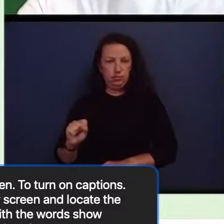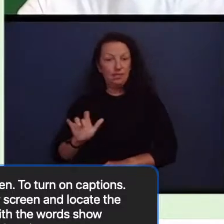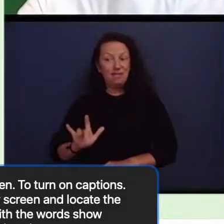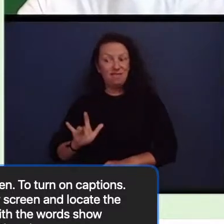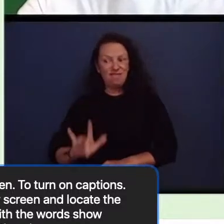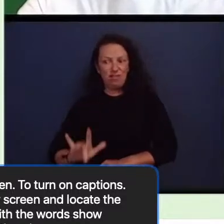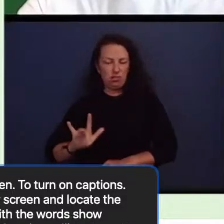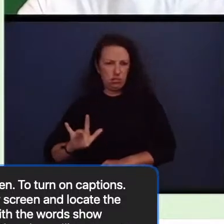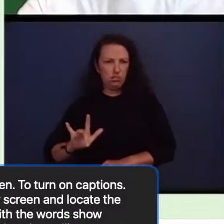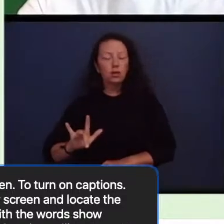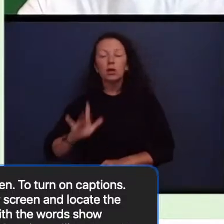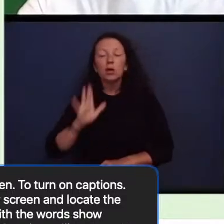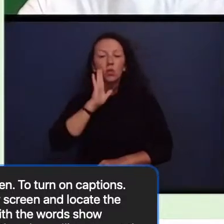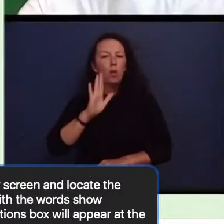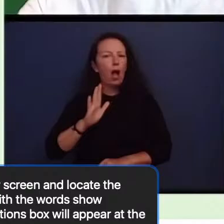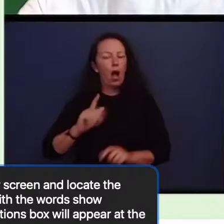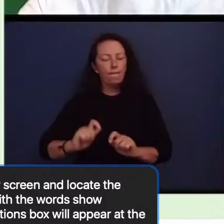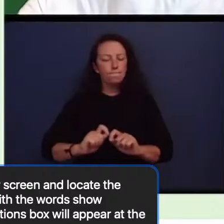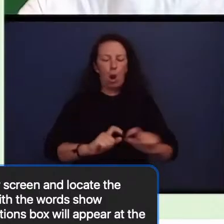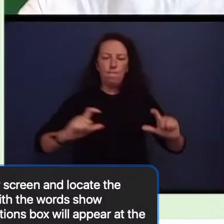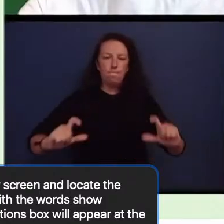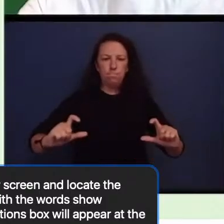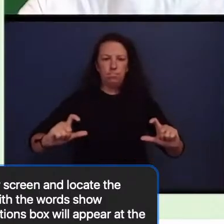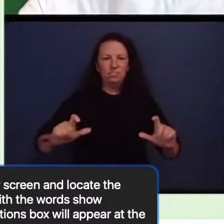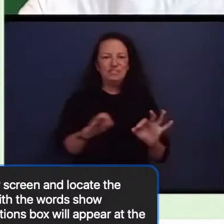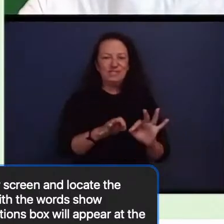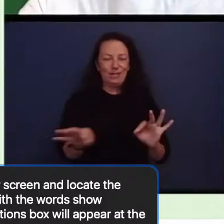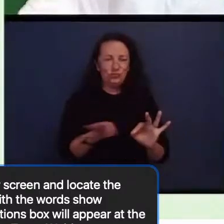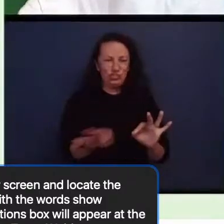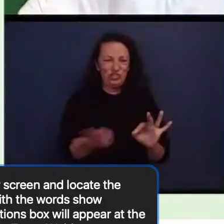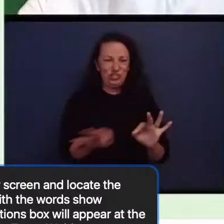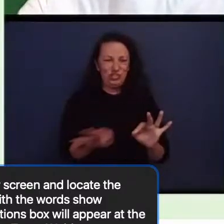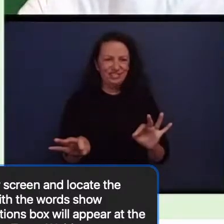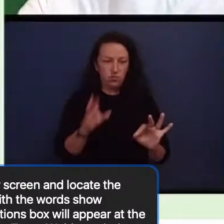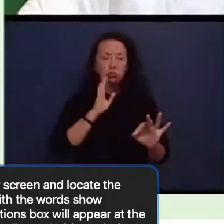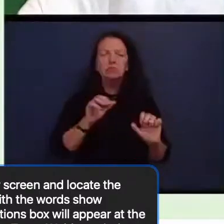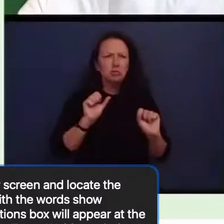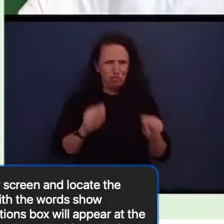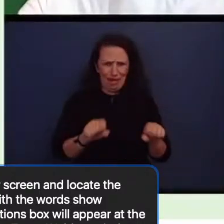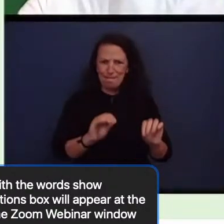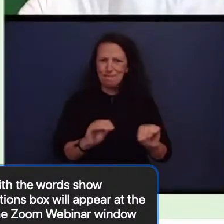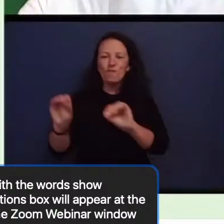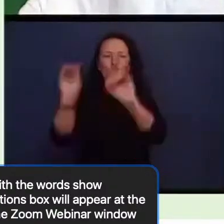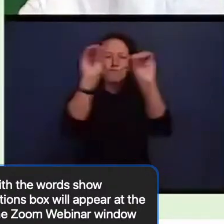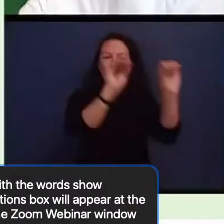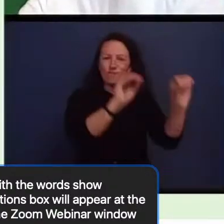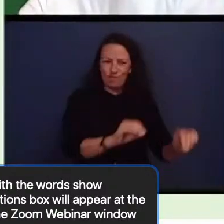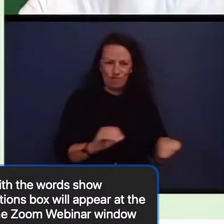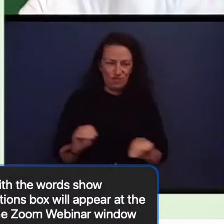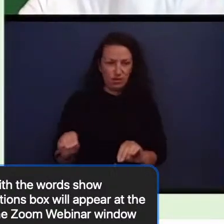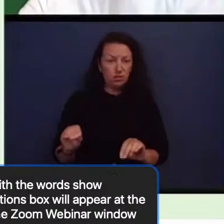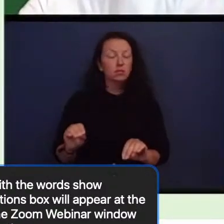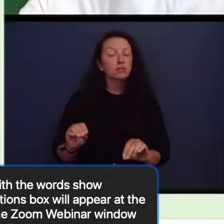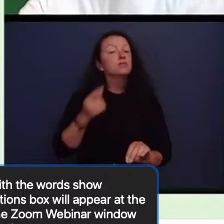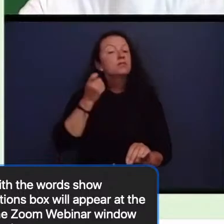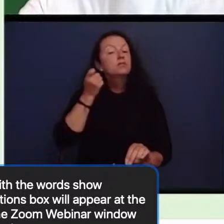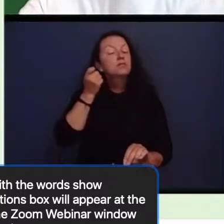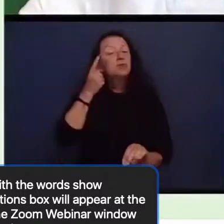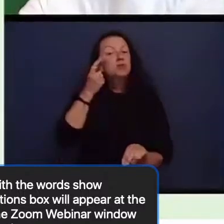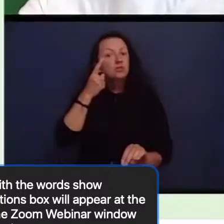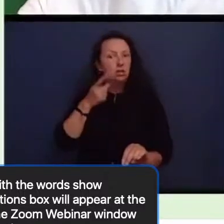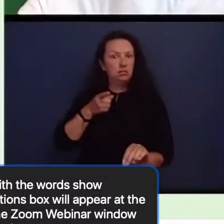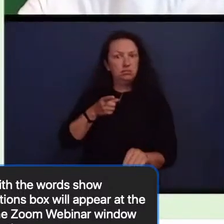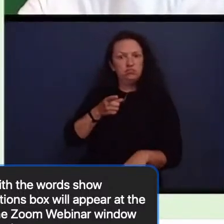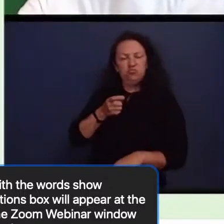box will appear at the bottom of your screen and can be moved around the Zoom webinar window so that you can select the best place to view the captions on your